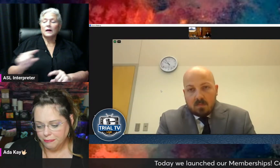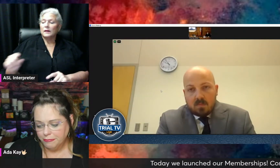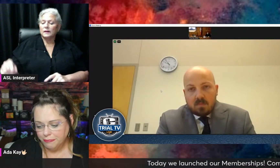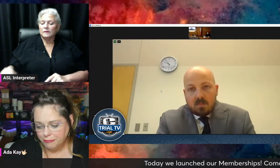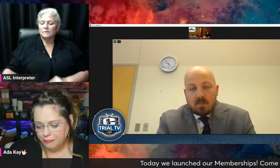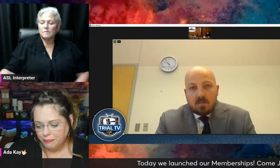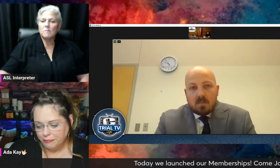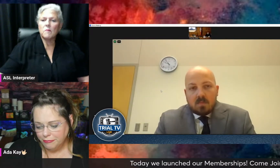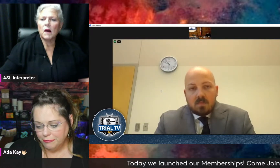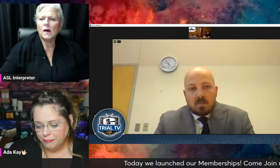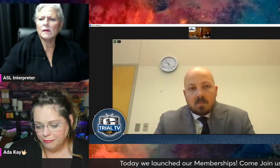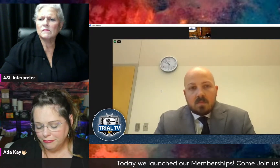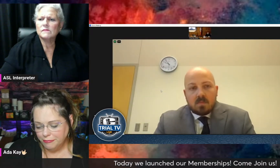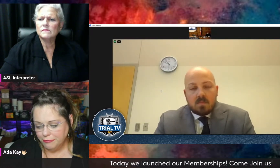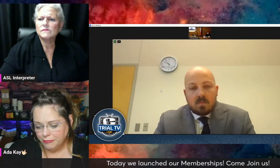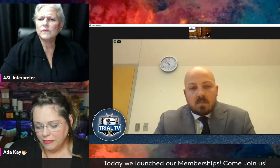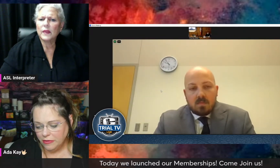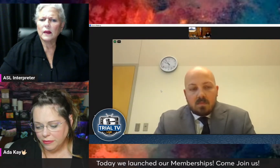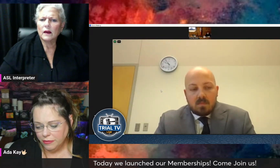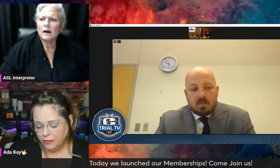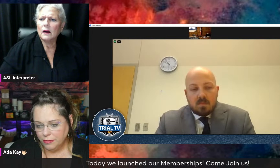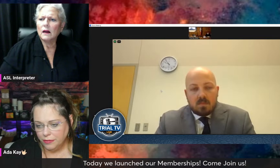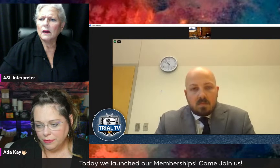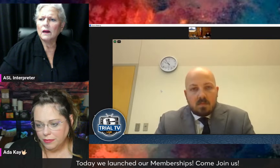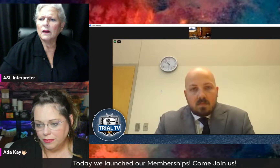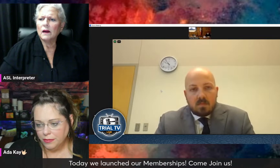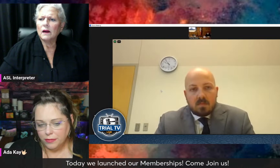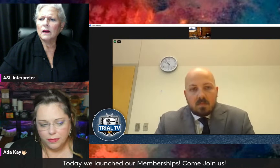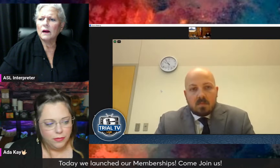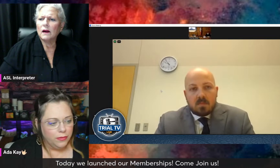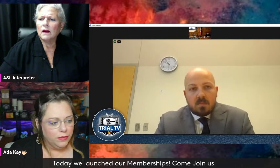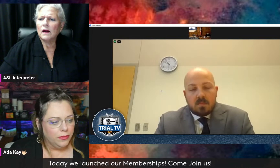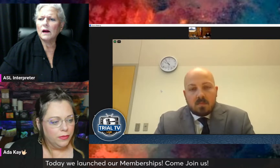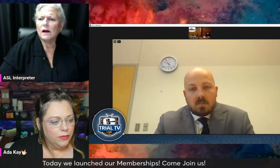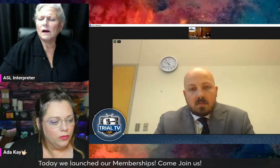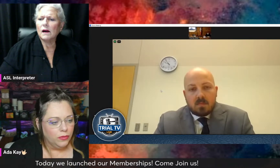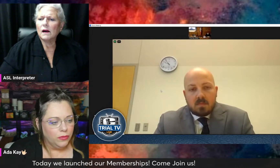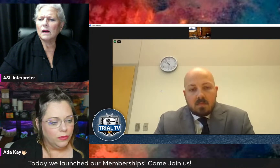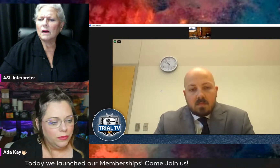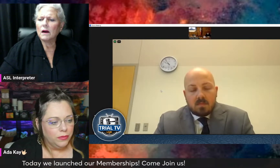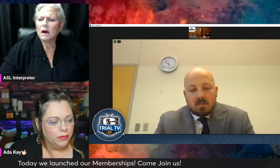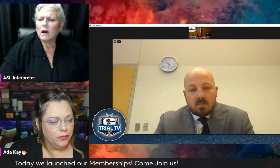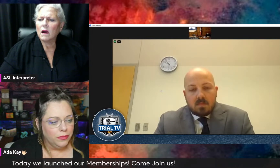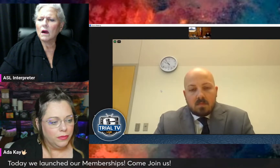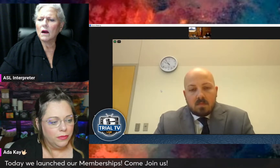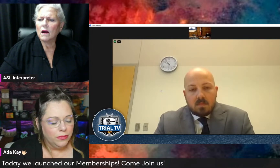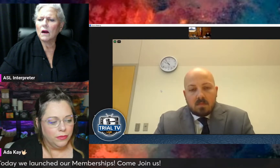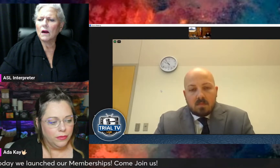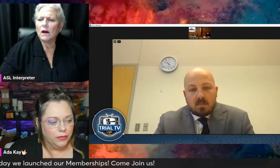qualifications. Any objection? No, Your Honor. 32 is admitted. While we're at it, I would ask